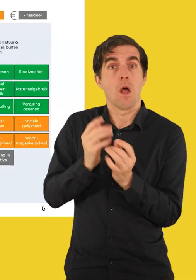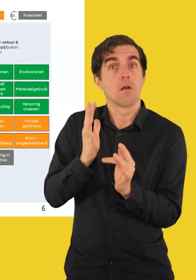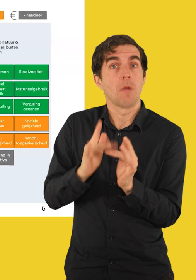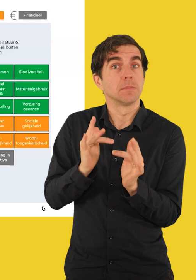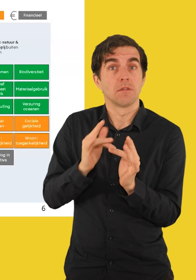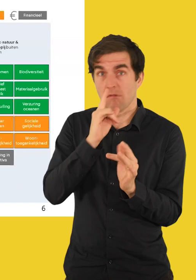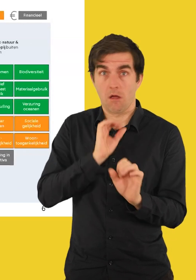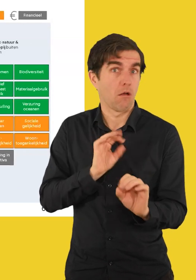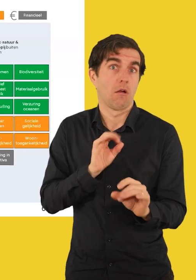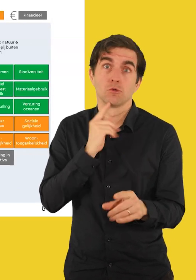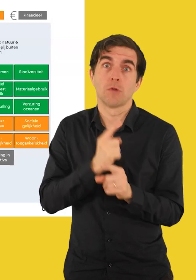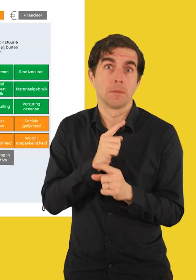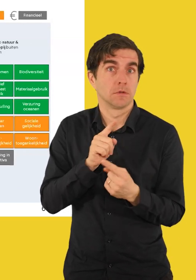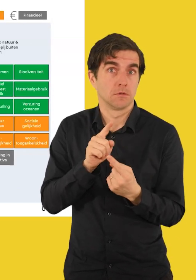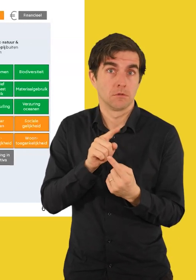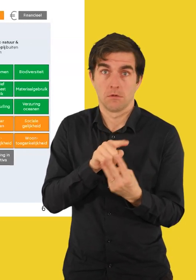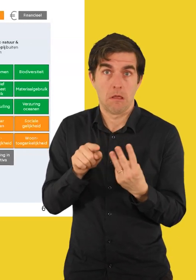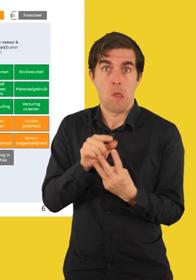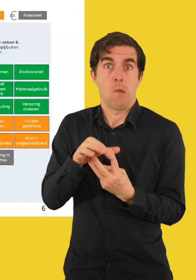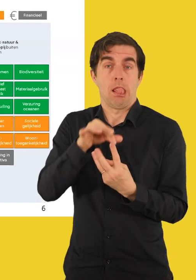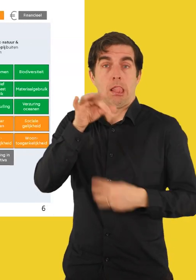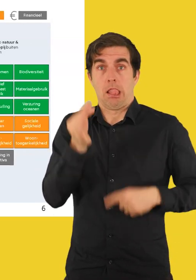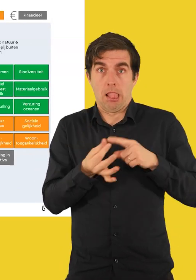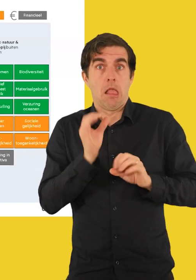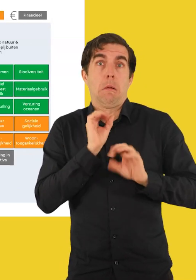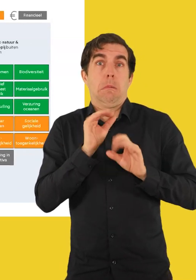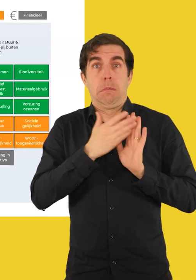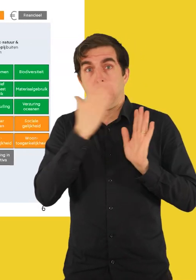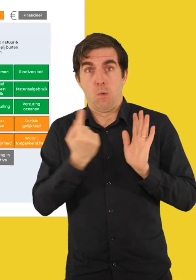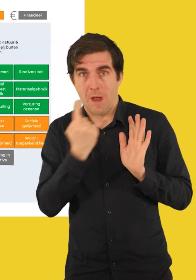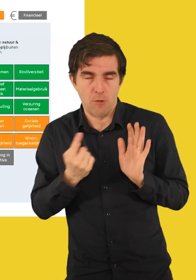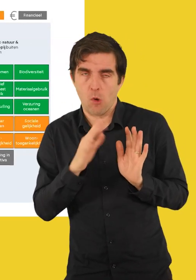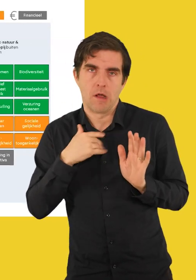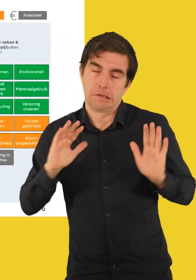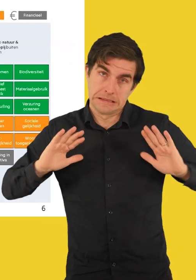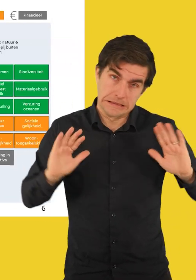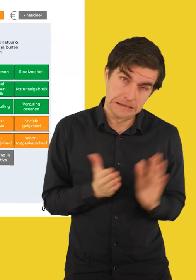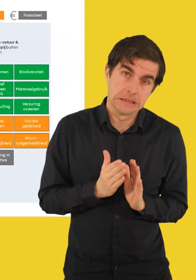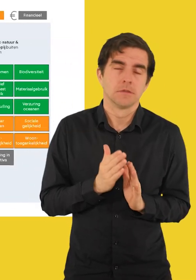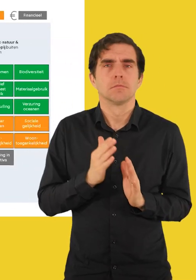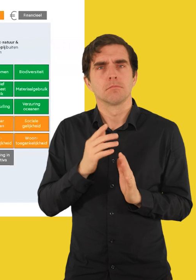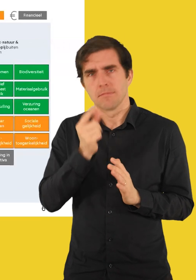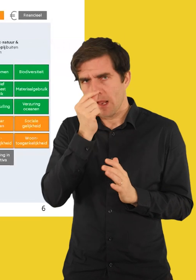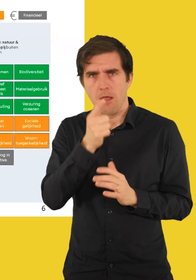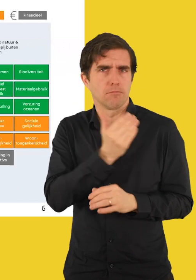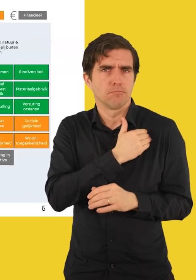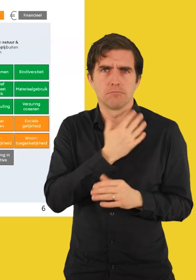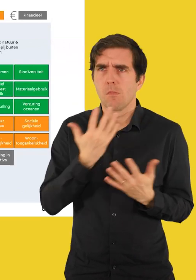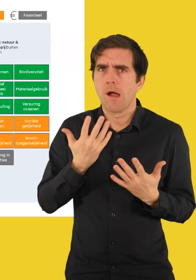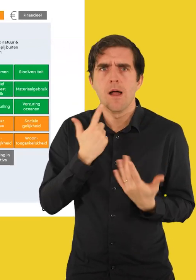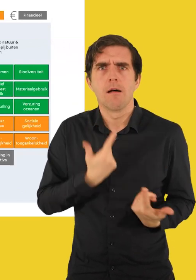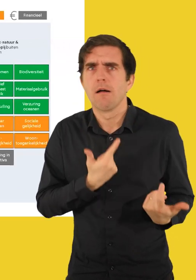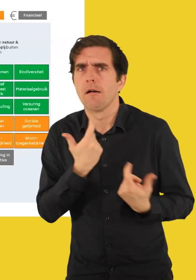could have a whole webinar just about these, like one of these 3 things. So it will be quick, but if anyone has questions, you know where to find